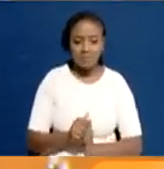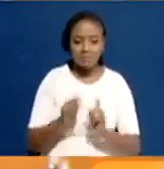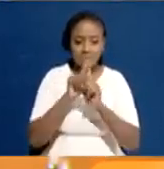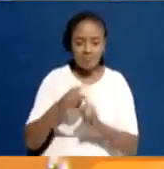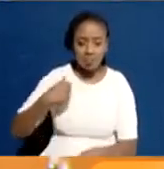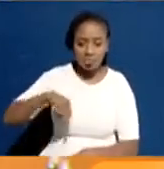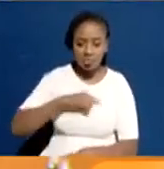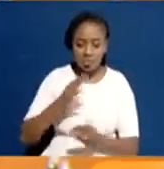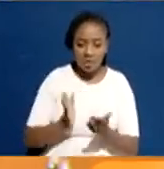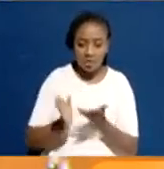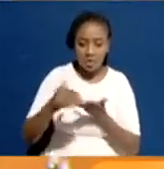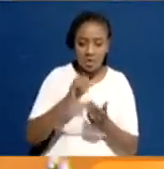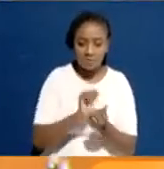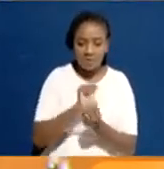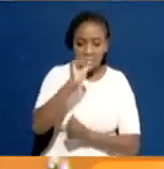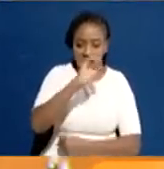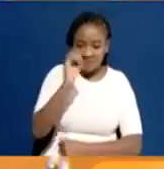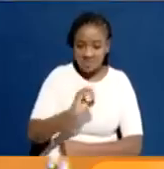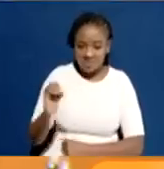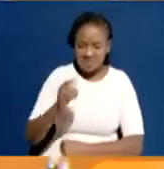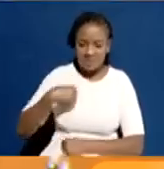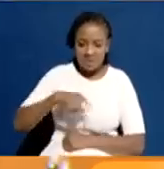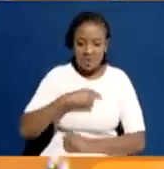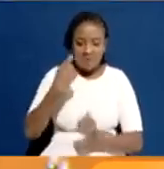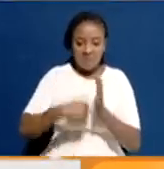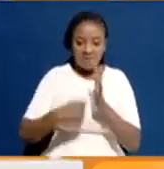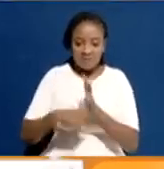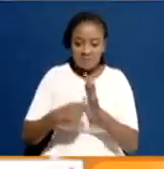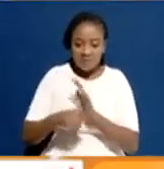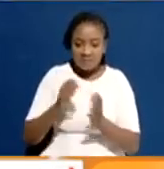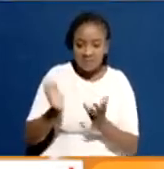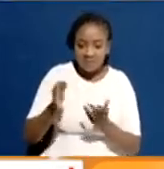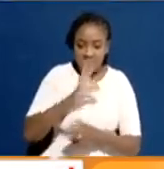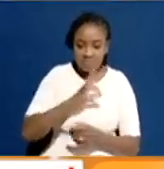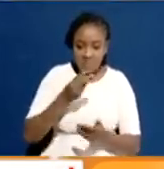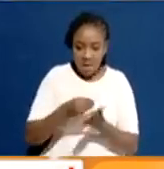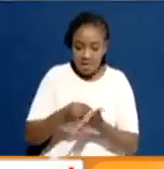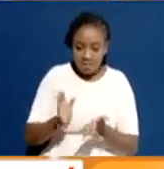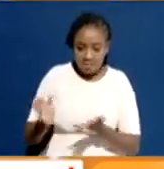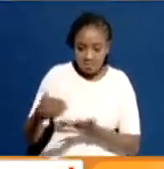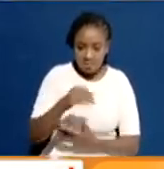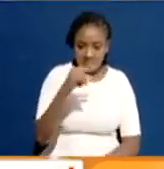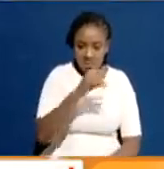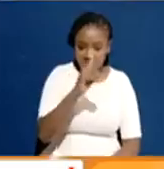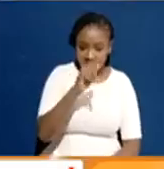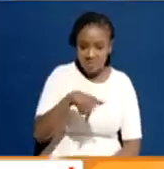around 15% of our revenue from taxes as a percentage of GDP.